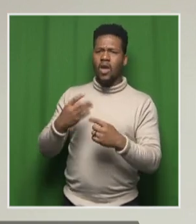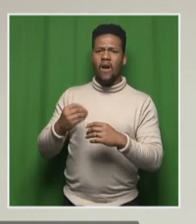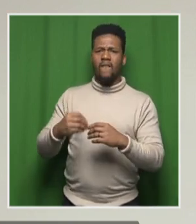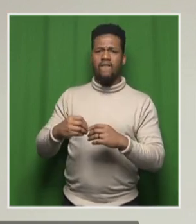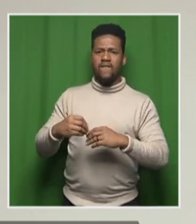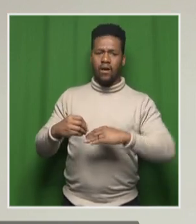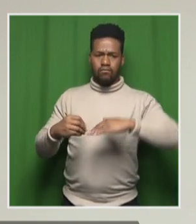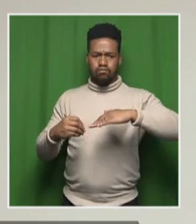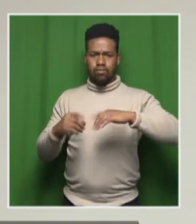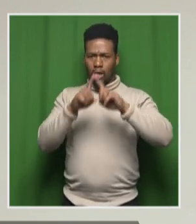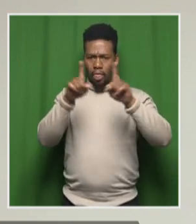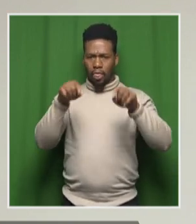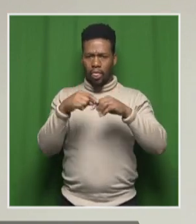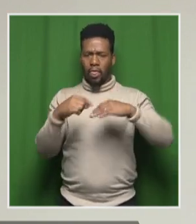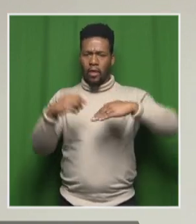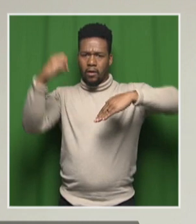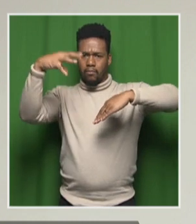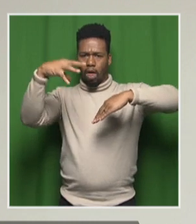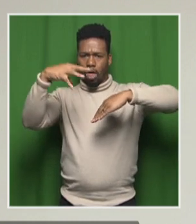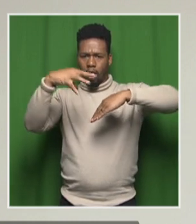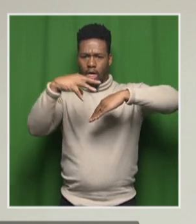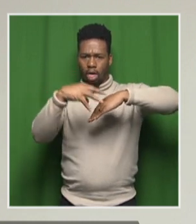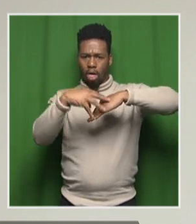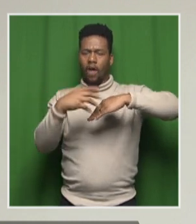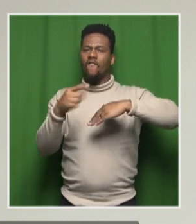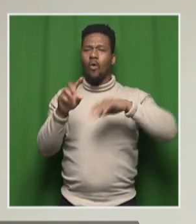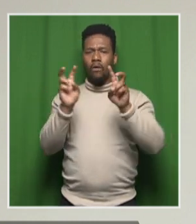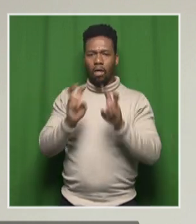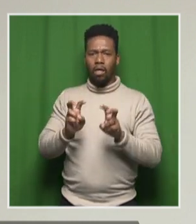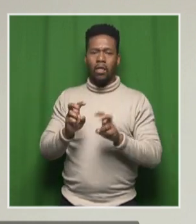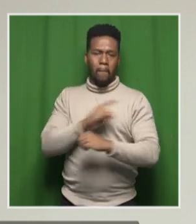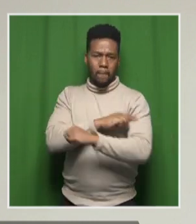can run our lights and air cons